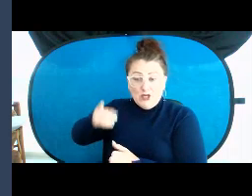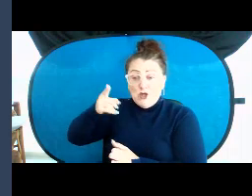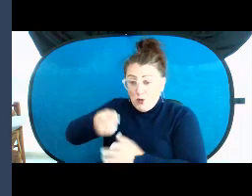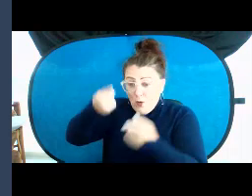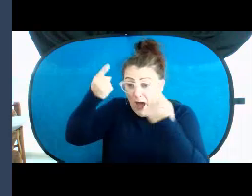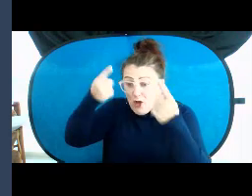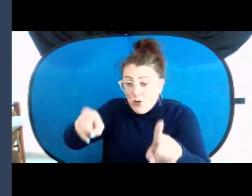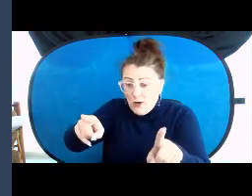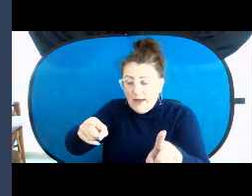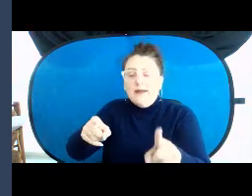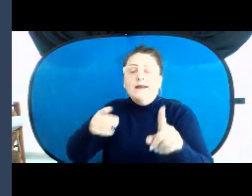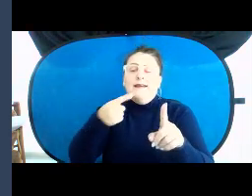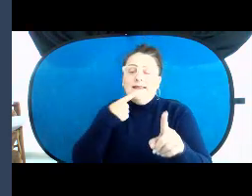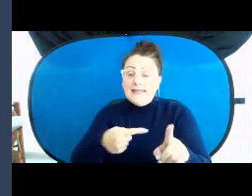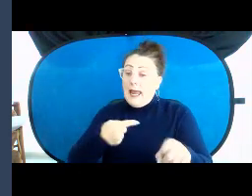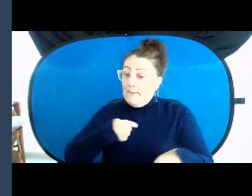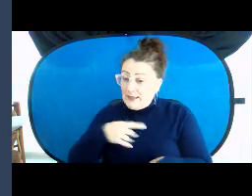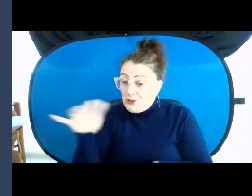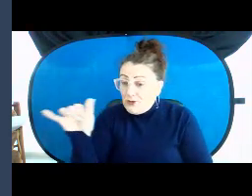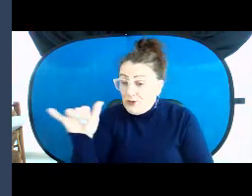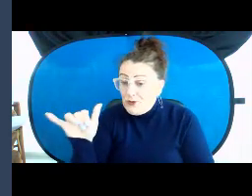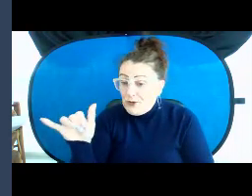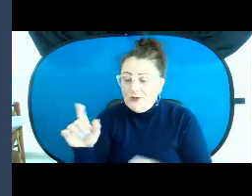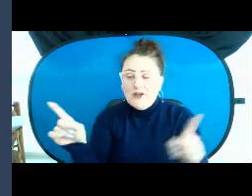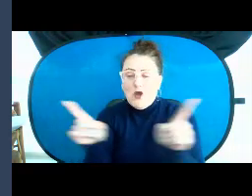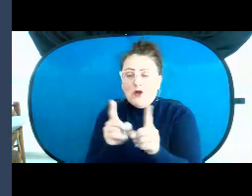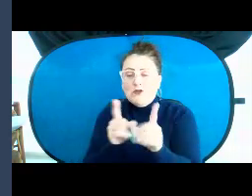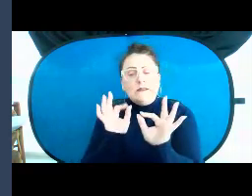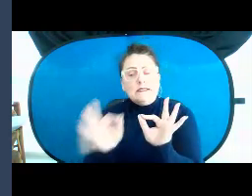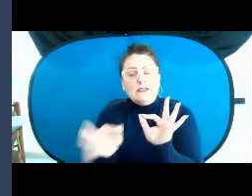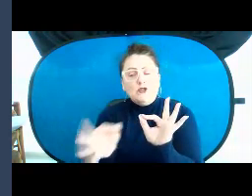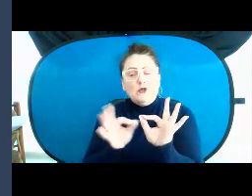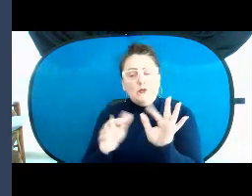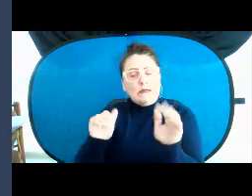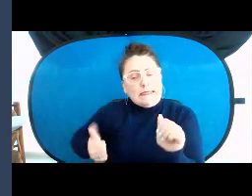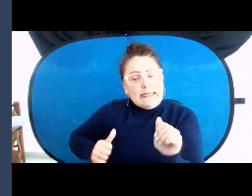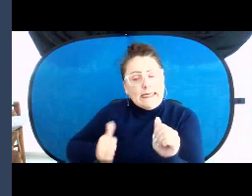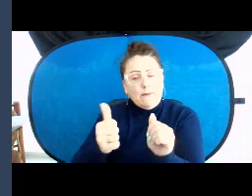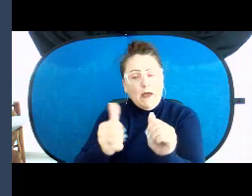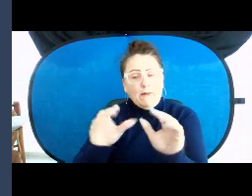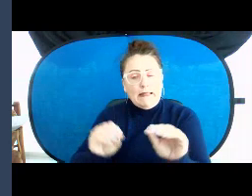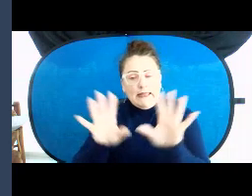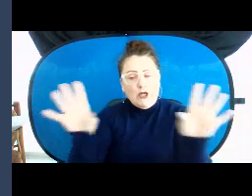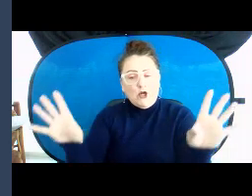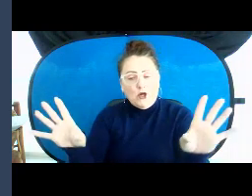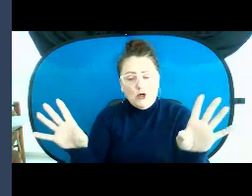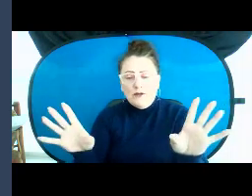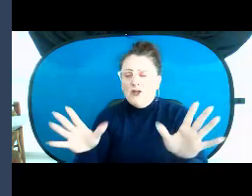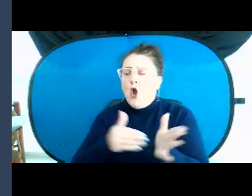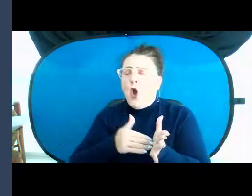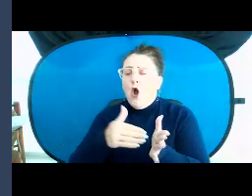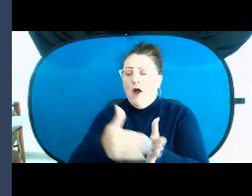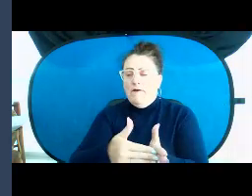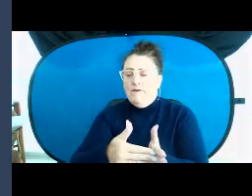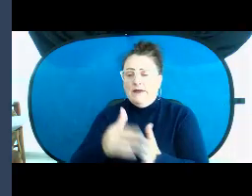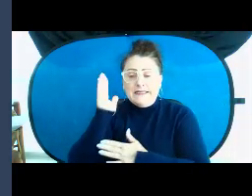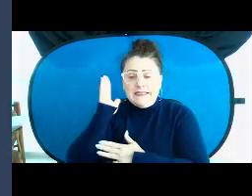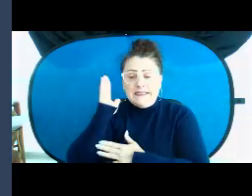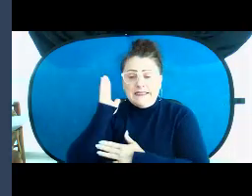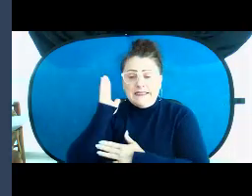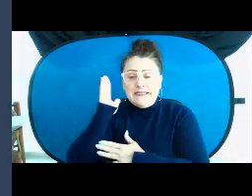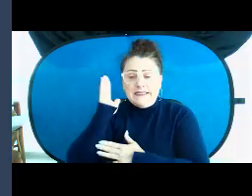speak at a steady pace to allow our translating services adequate time for accurate translation. And since we often have many speakers, we ask you to make your point in 2 minutes or